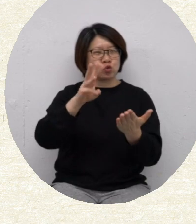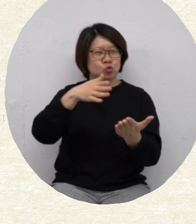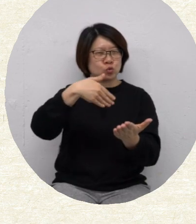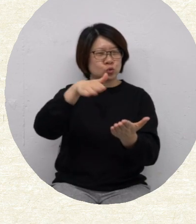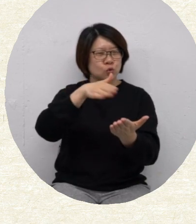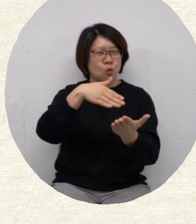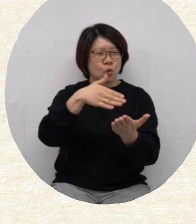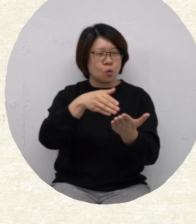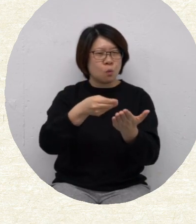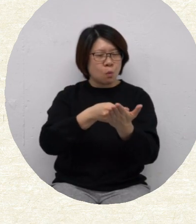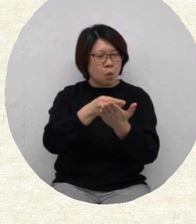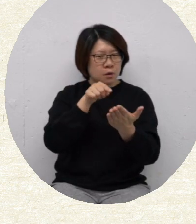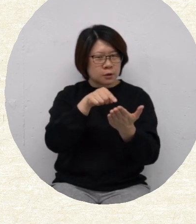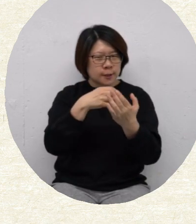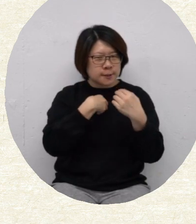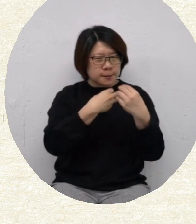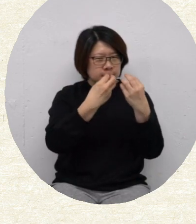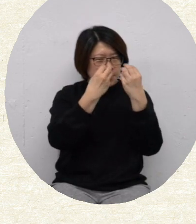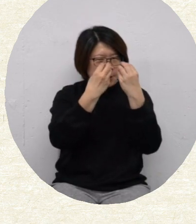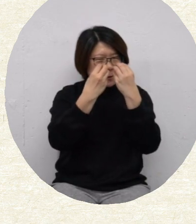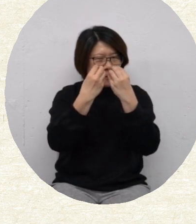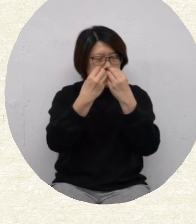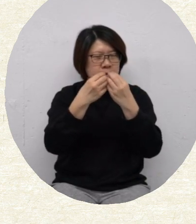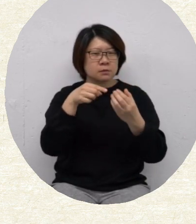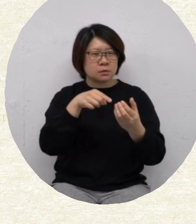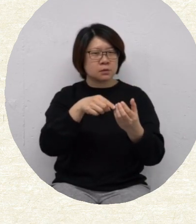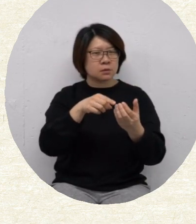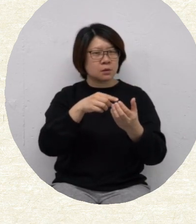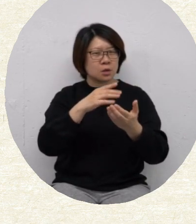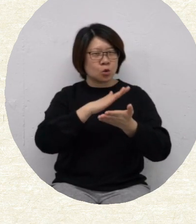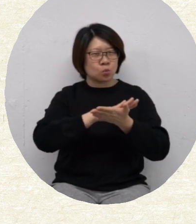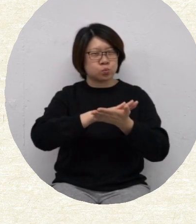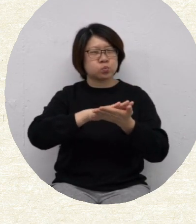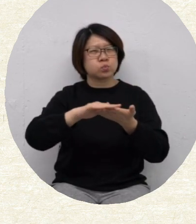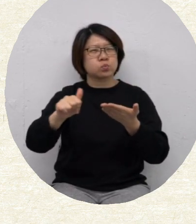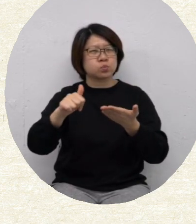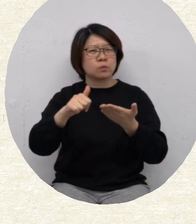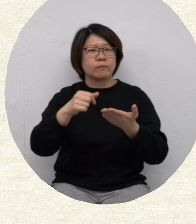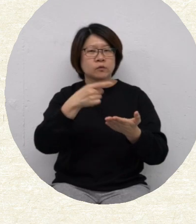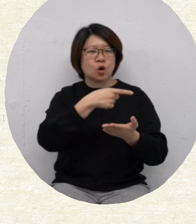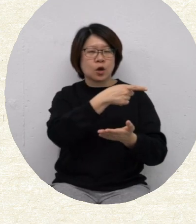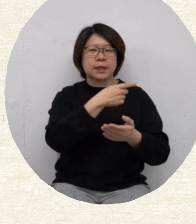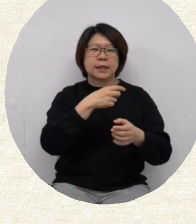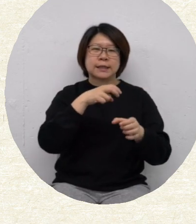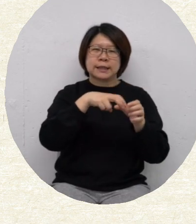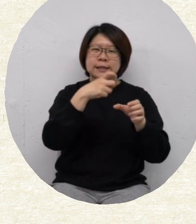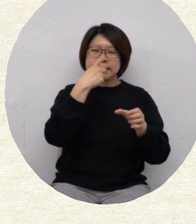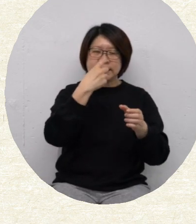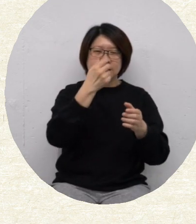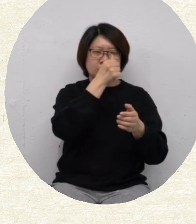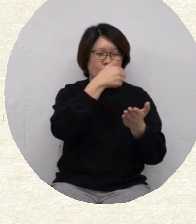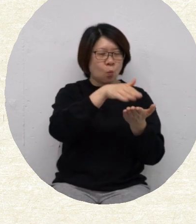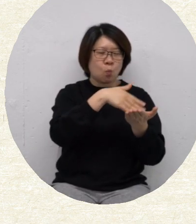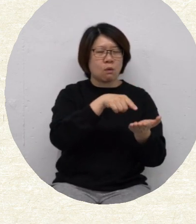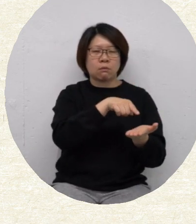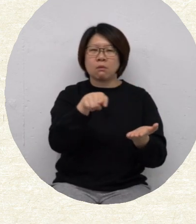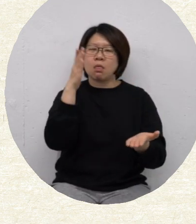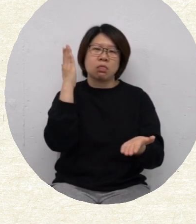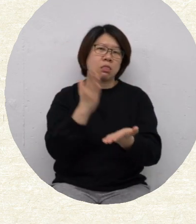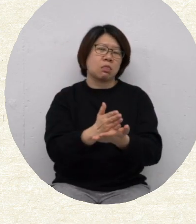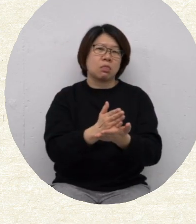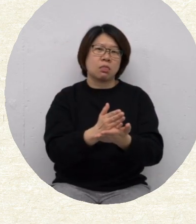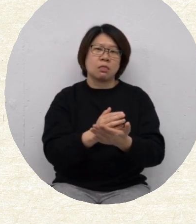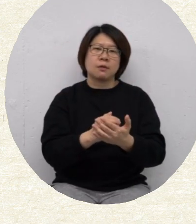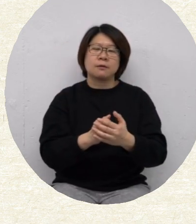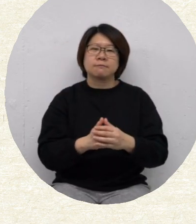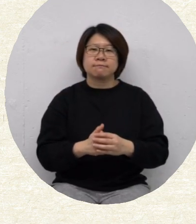The introduction of these old woodblock printed books and the experience of viewing them closely launched a curiosity in